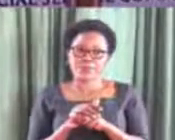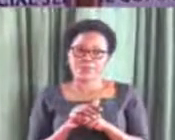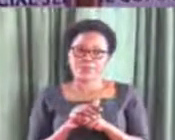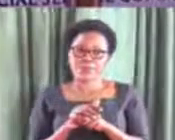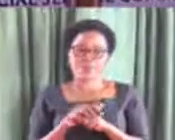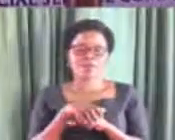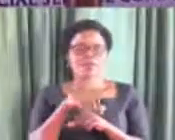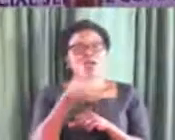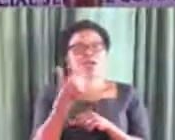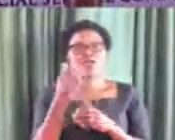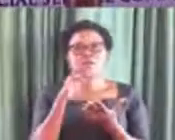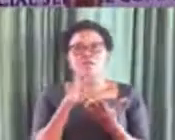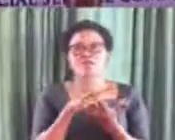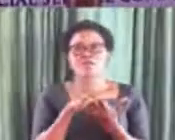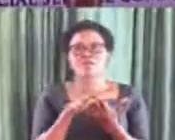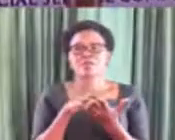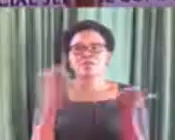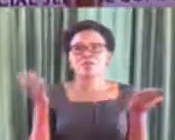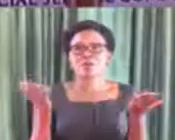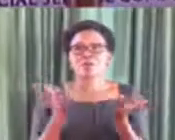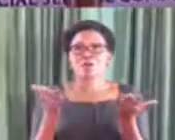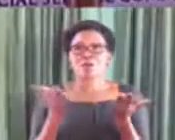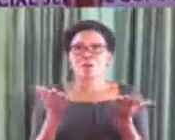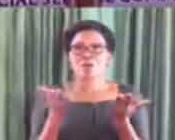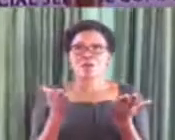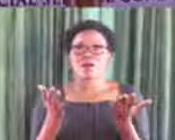other matters where